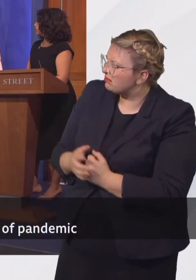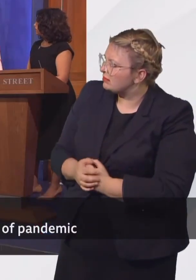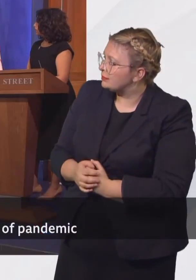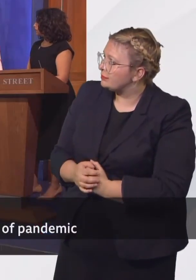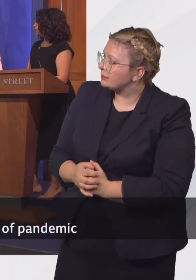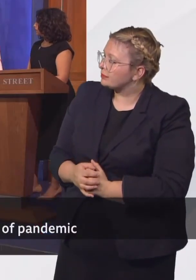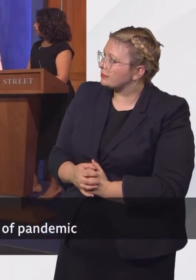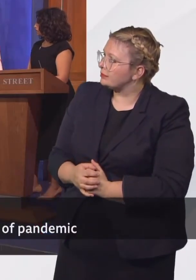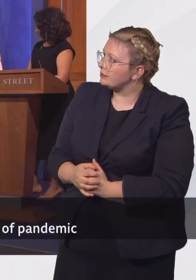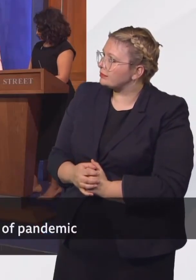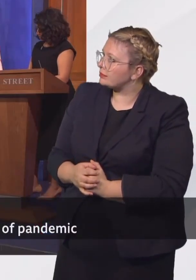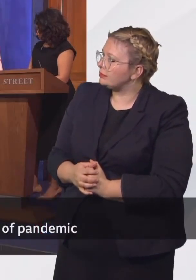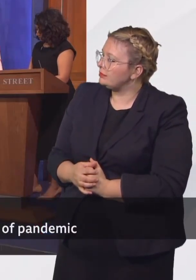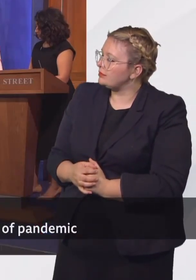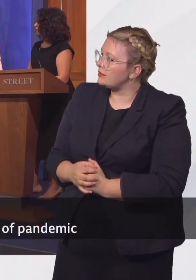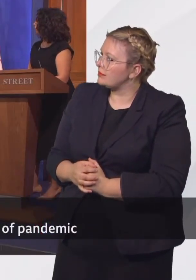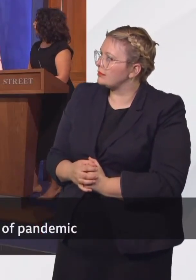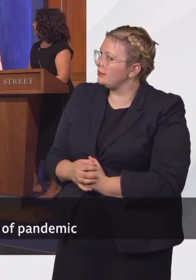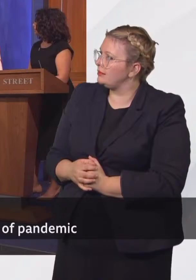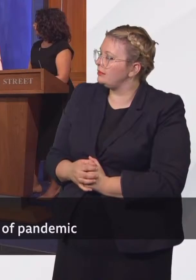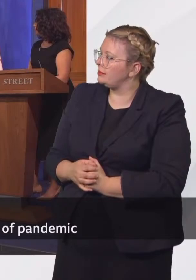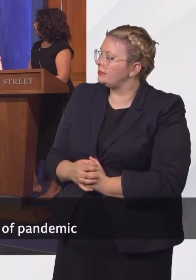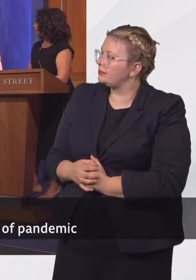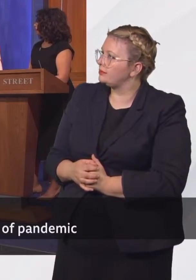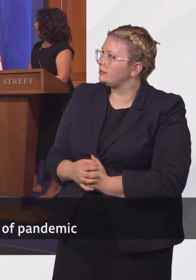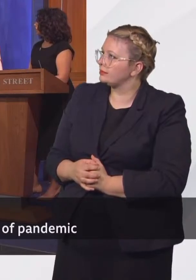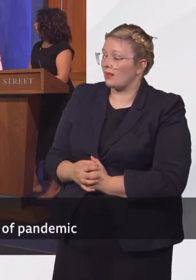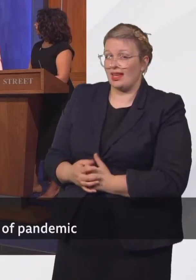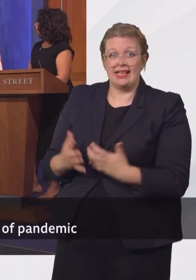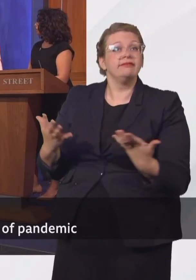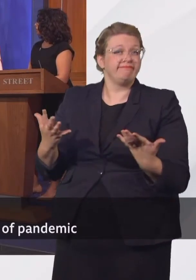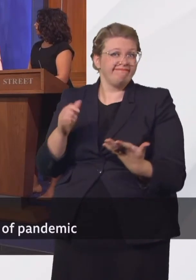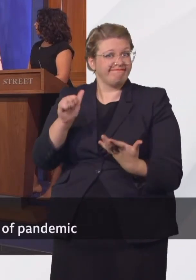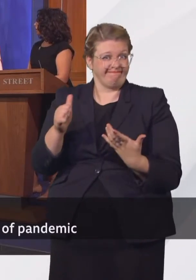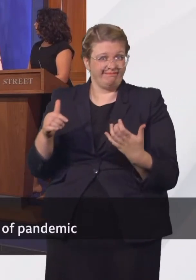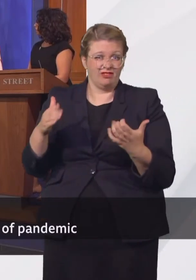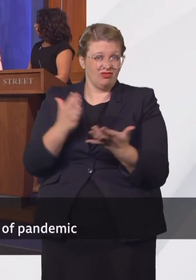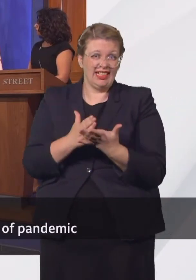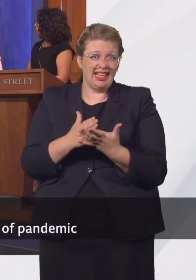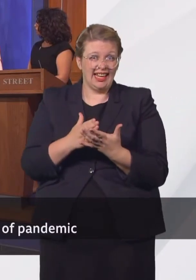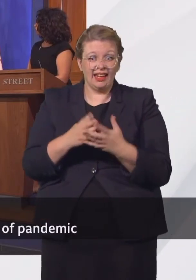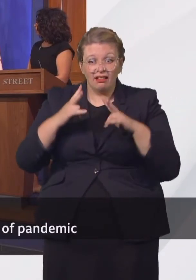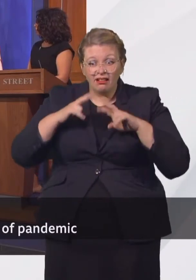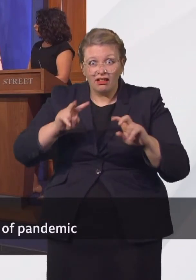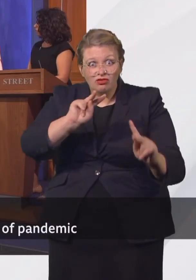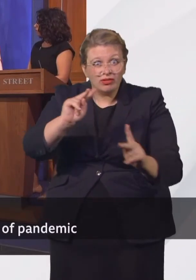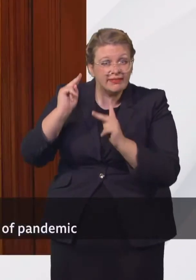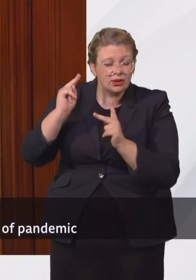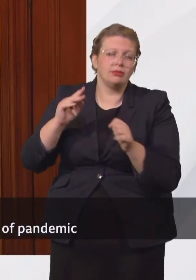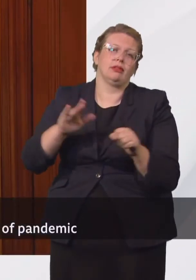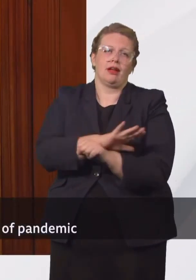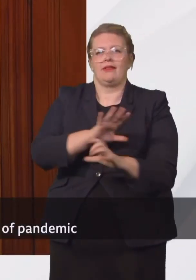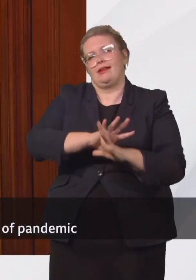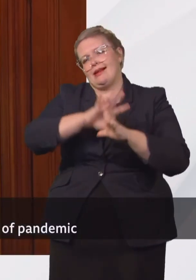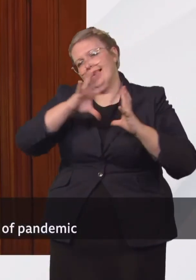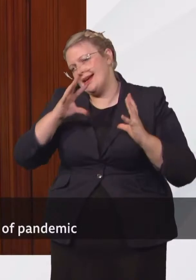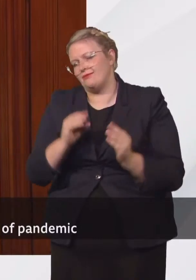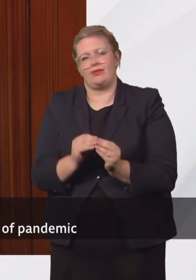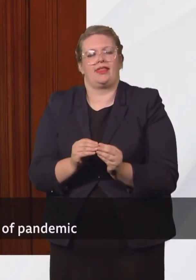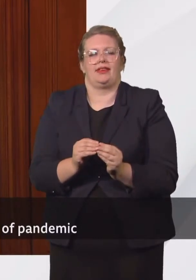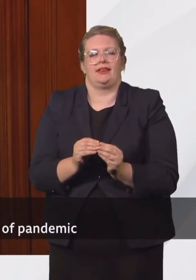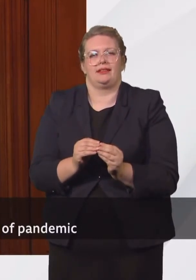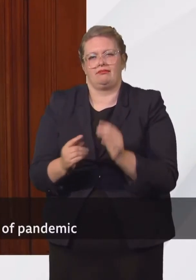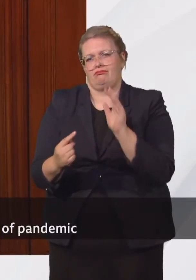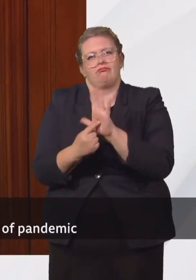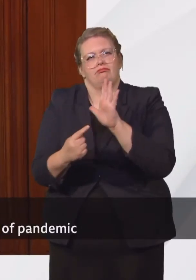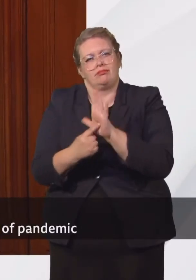think that's right. We need to cover everything, Ben. That's exactly what should happen to make sure that we are thorough. But I want to, at the